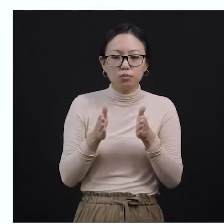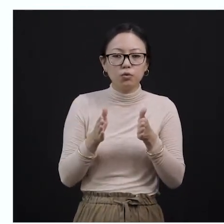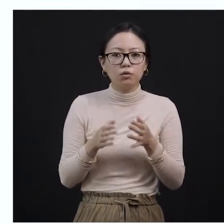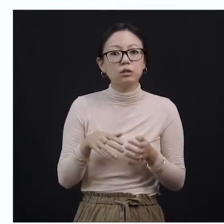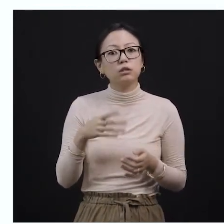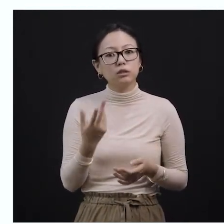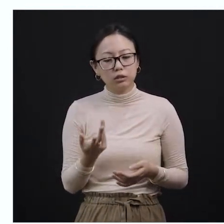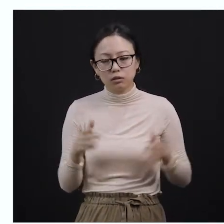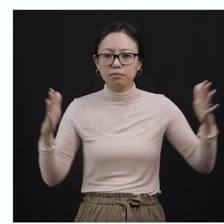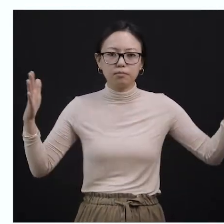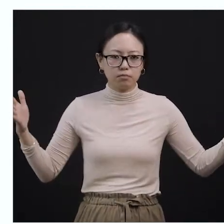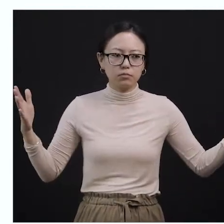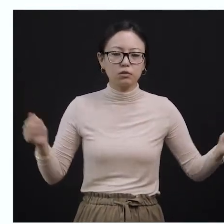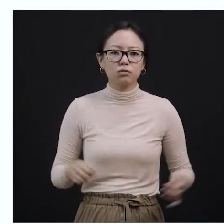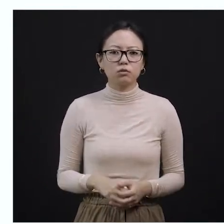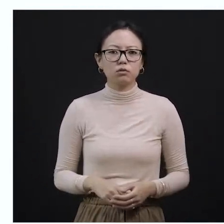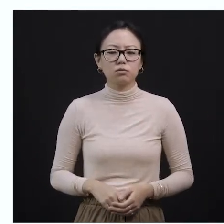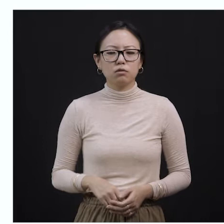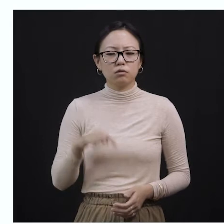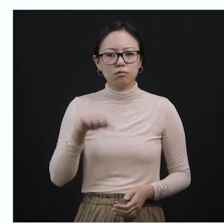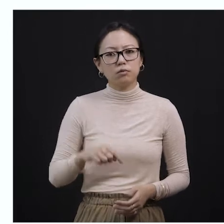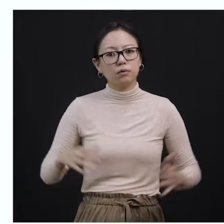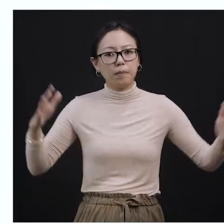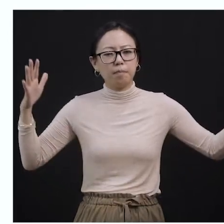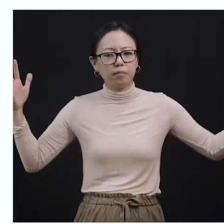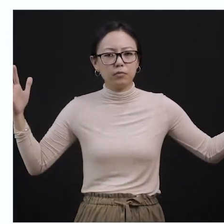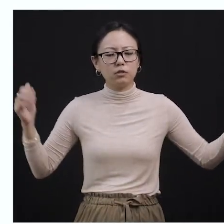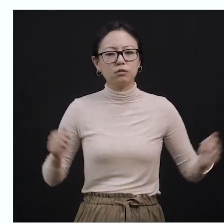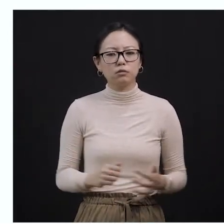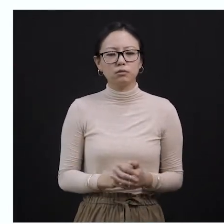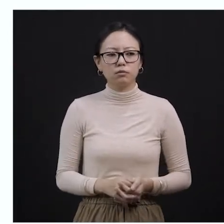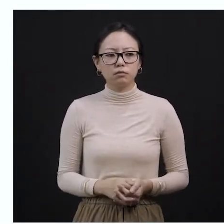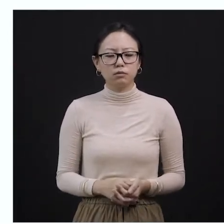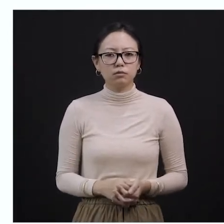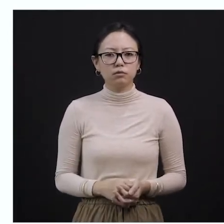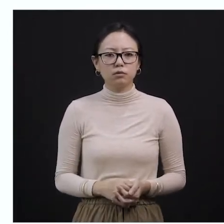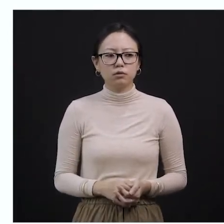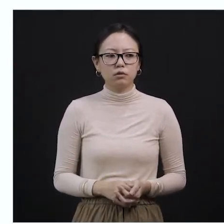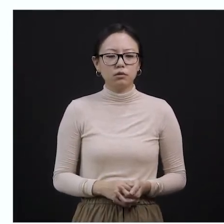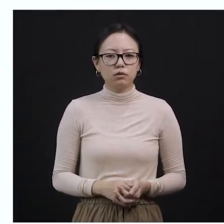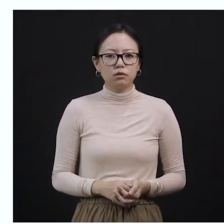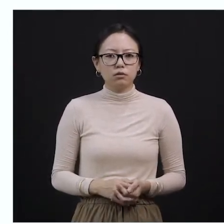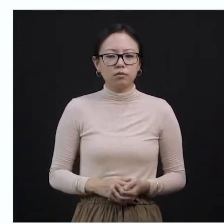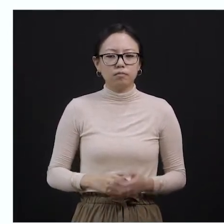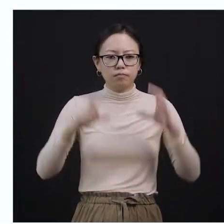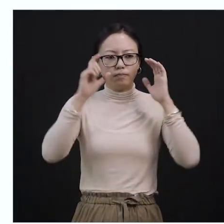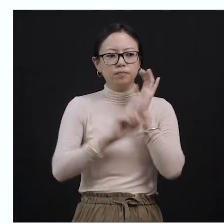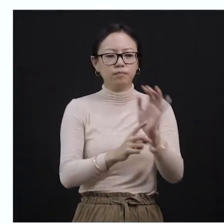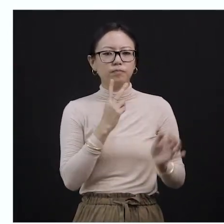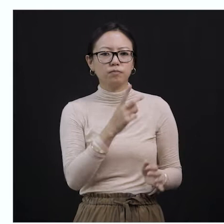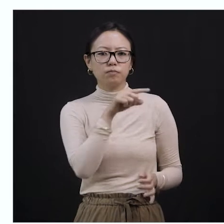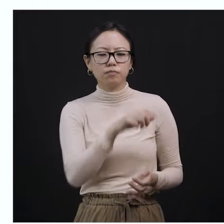So we have to tick the biggest, okay? Now let's look at the first picture. We have